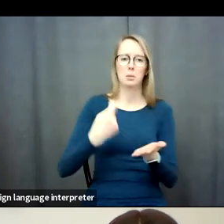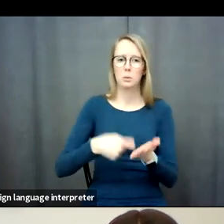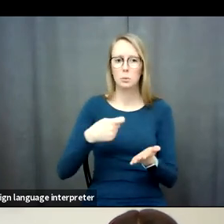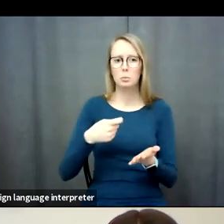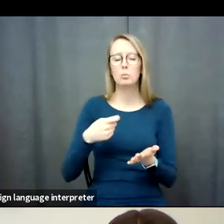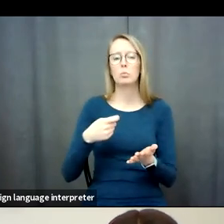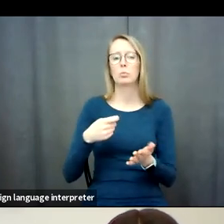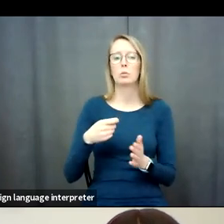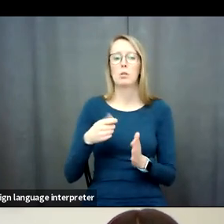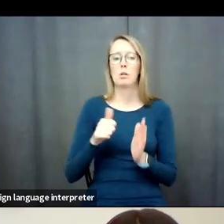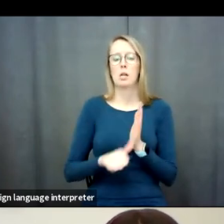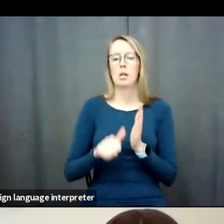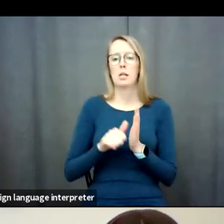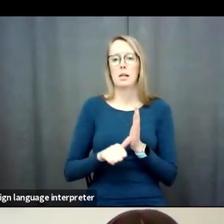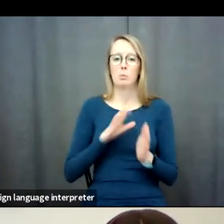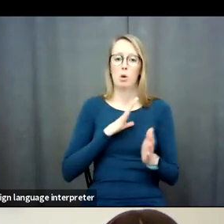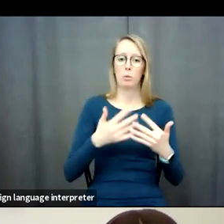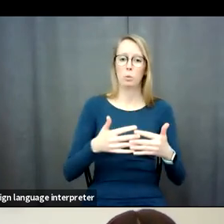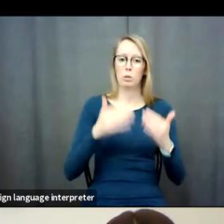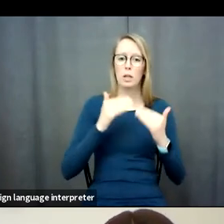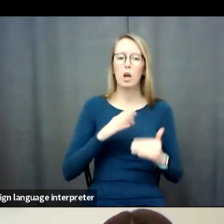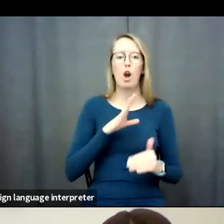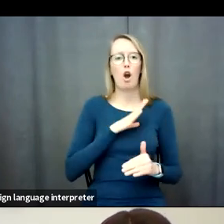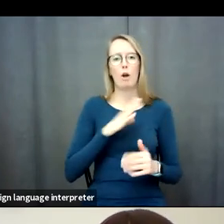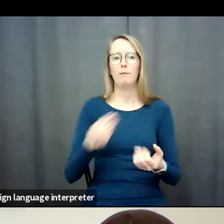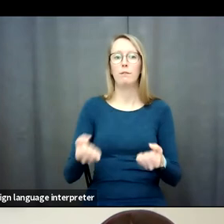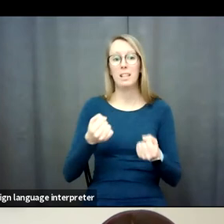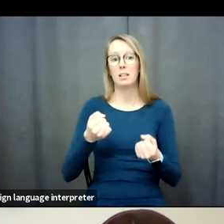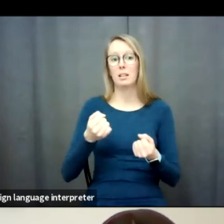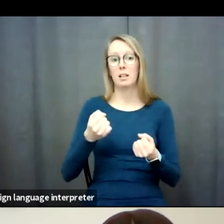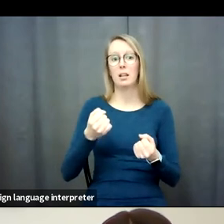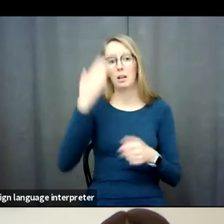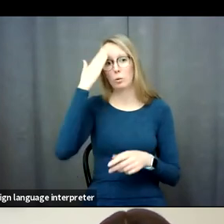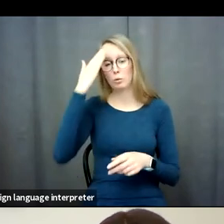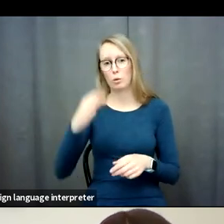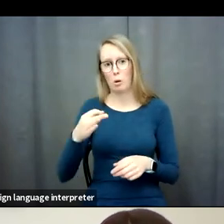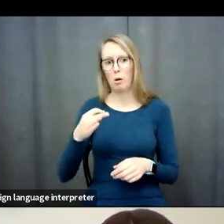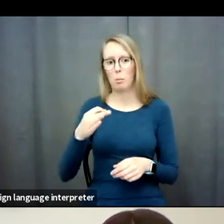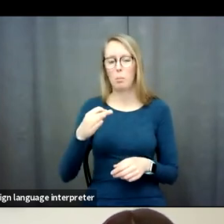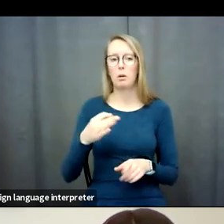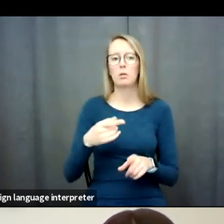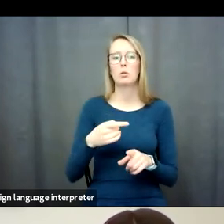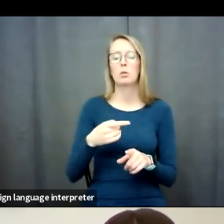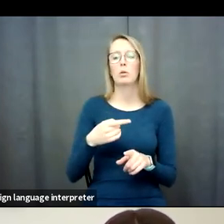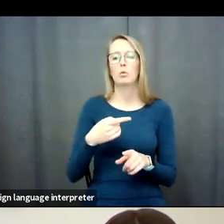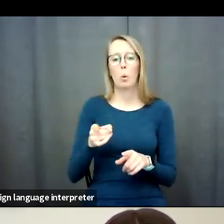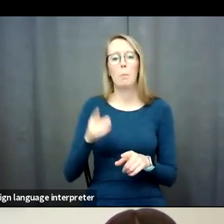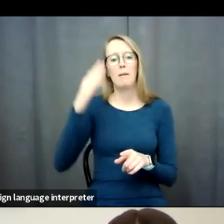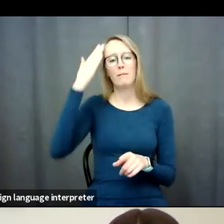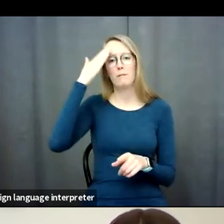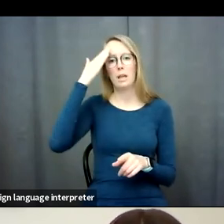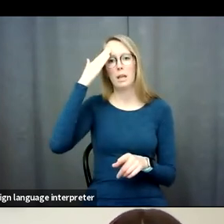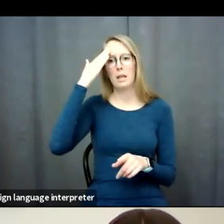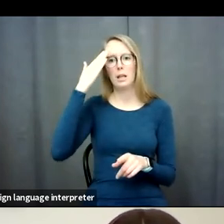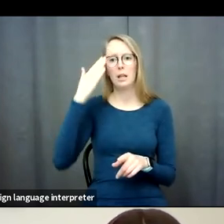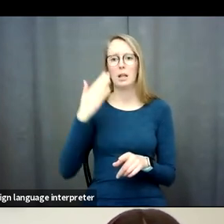with disabilities possess important skills. They are the ones who know what